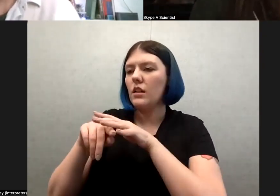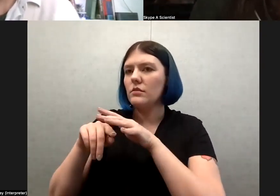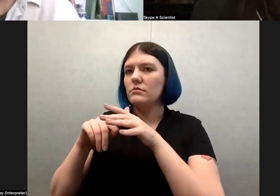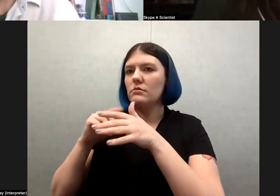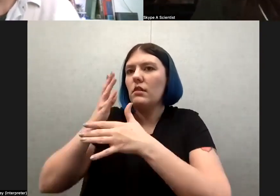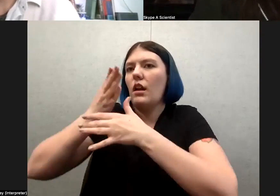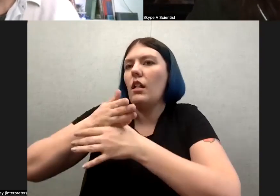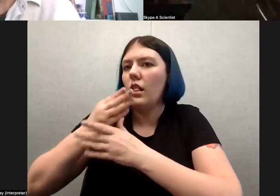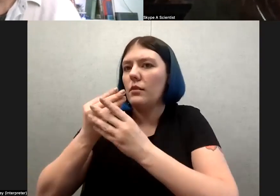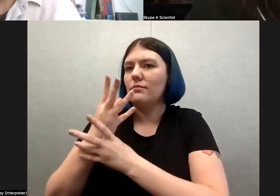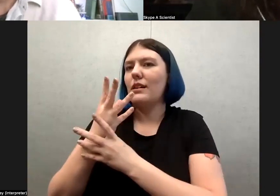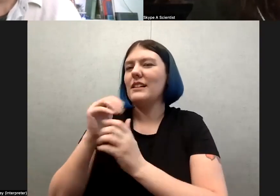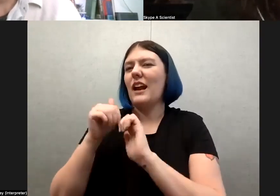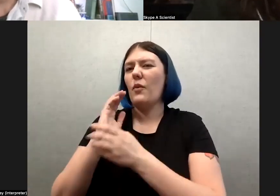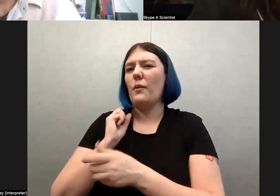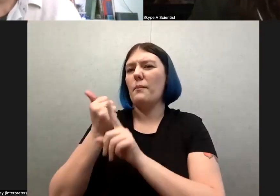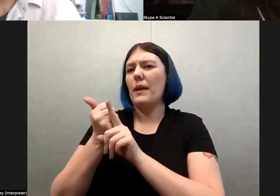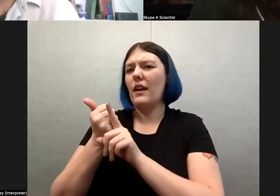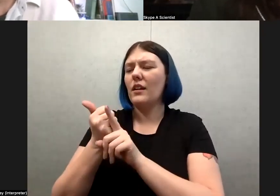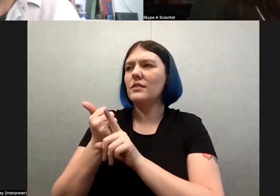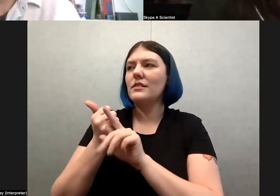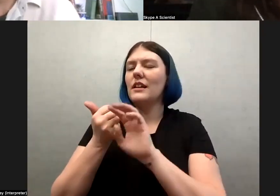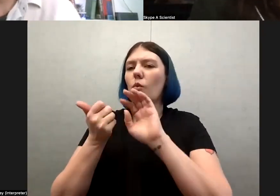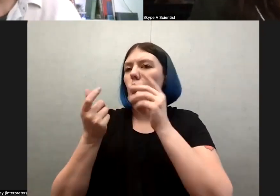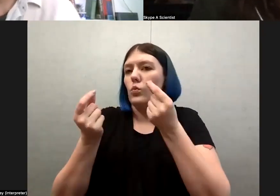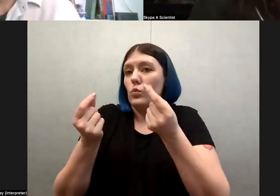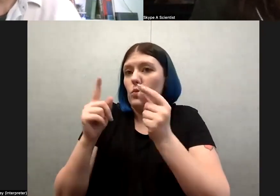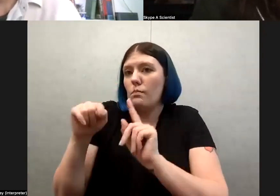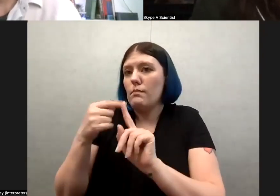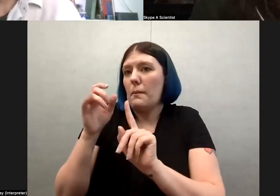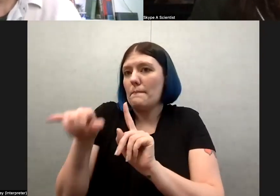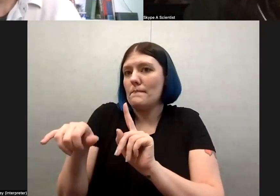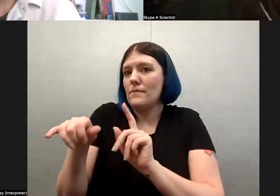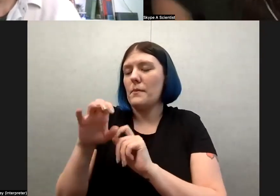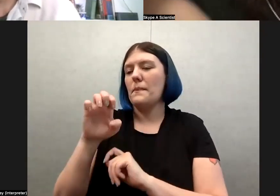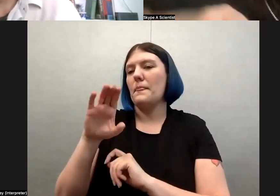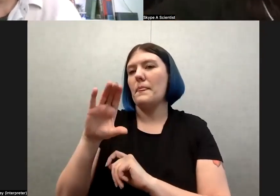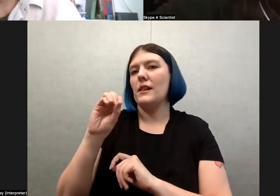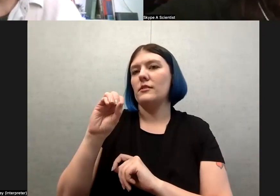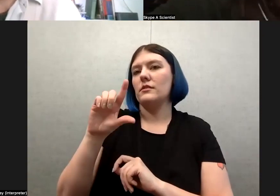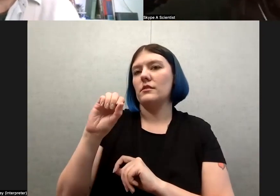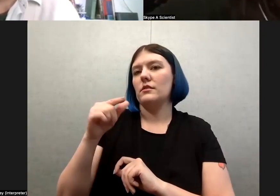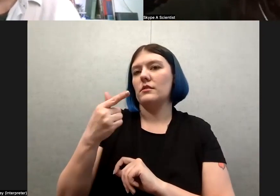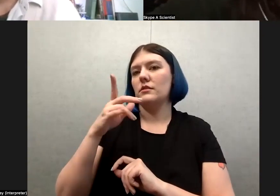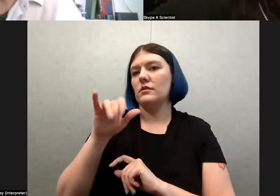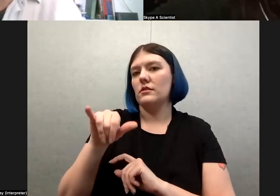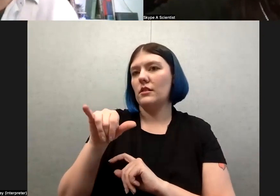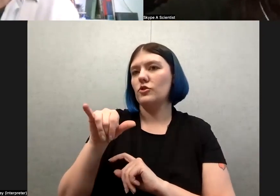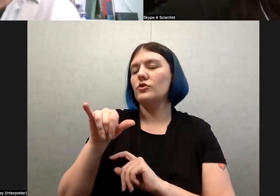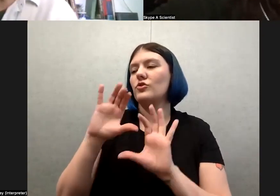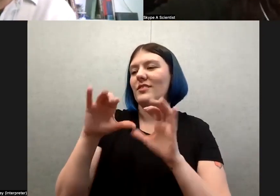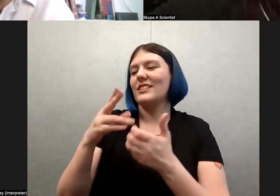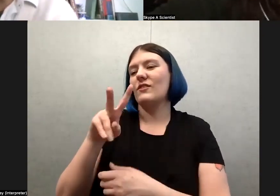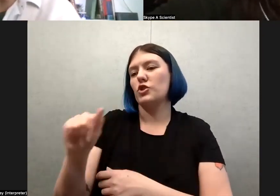they're having, as well as any efforts being made to deal with these impacts? This is an ecology class at Carver Academy in Chester, Virginia.